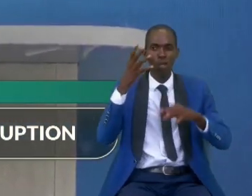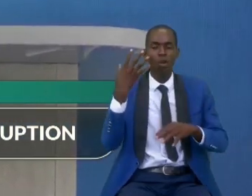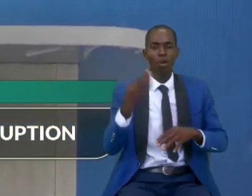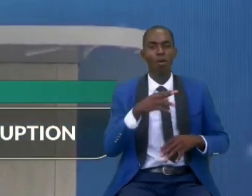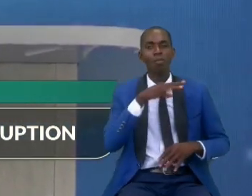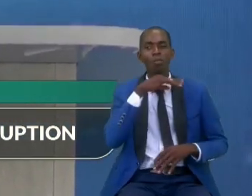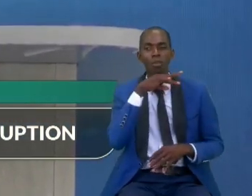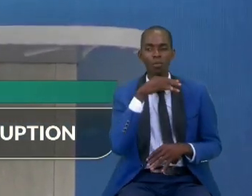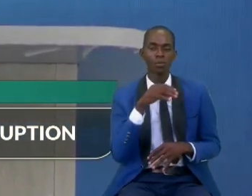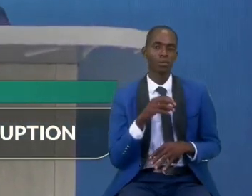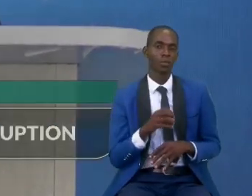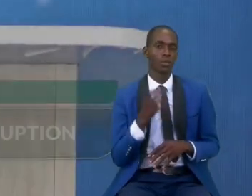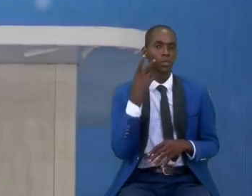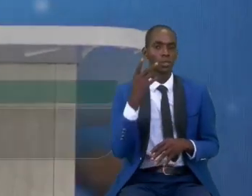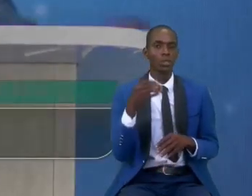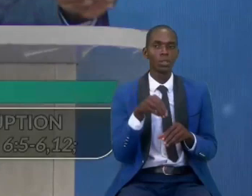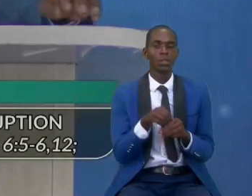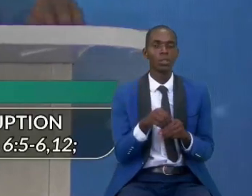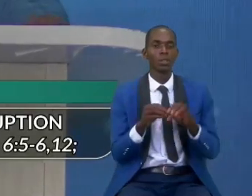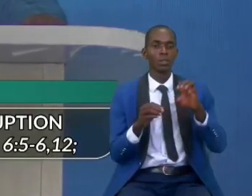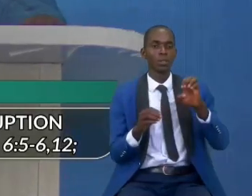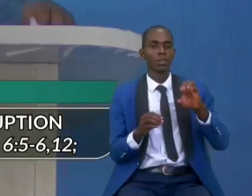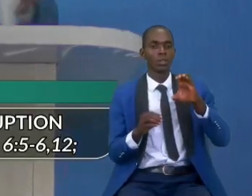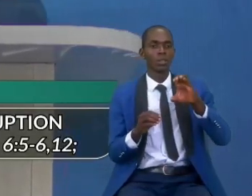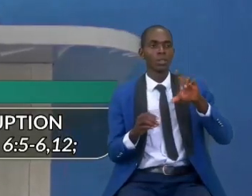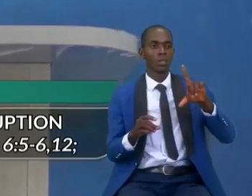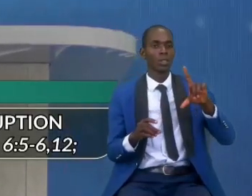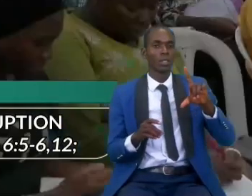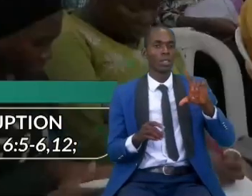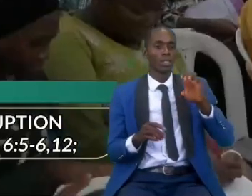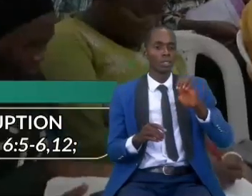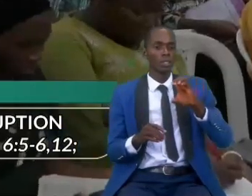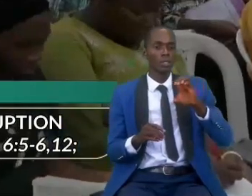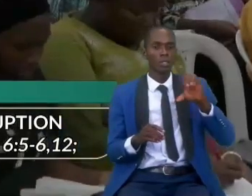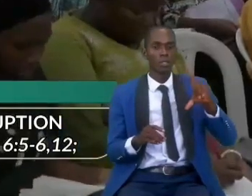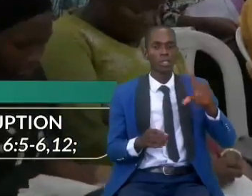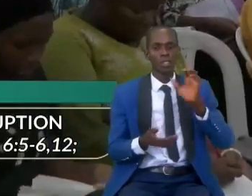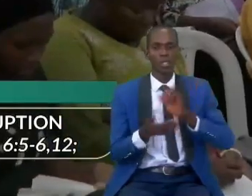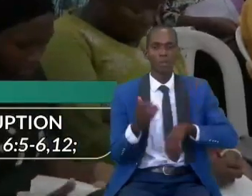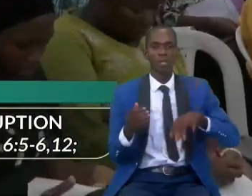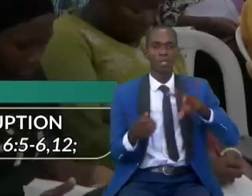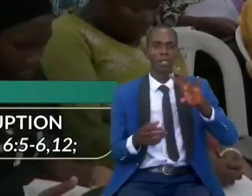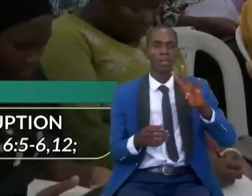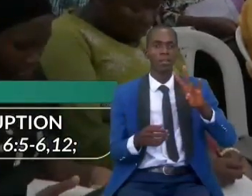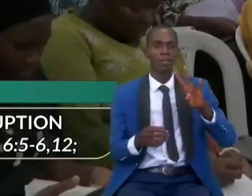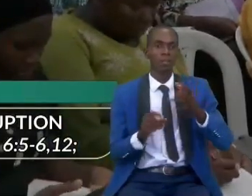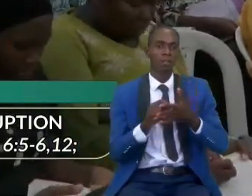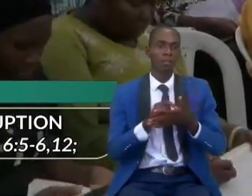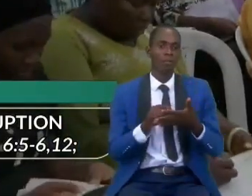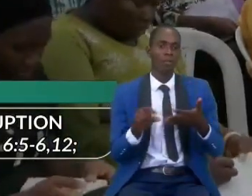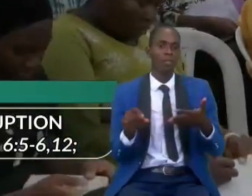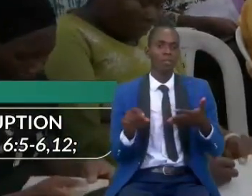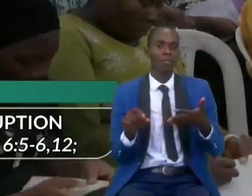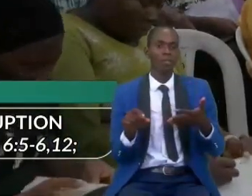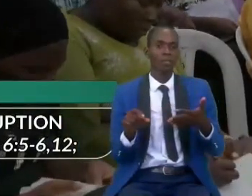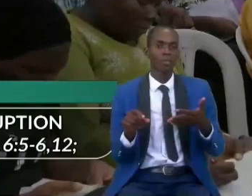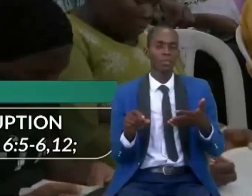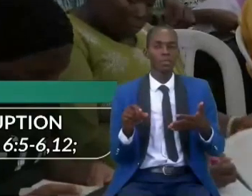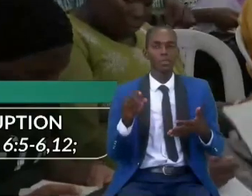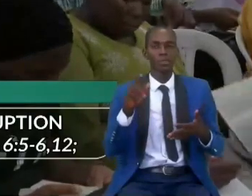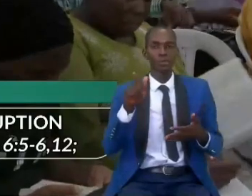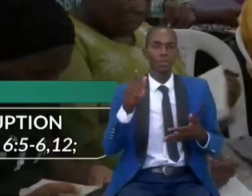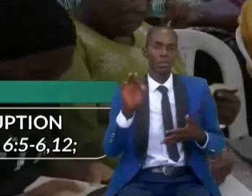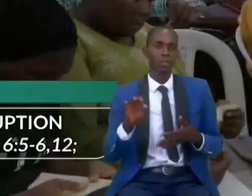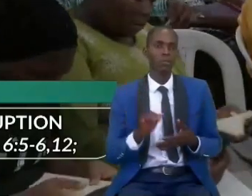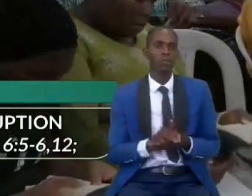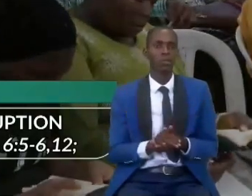Ecclesiastes chapter 7, and I'm reading from verse 29. Take note of this. It